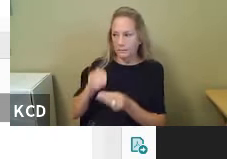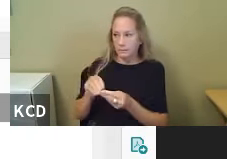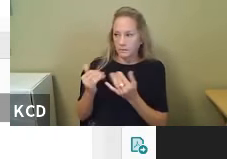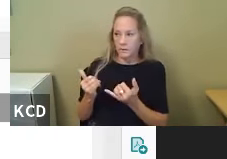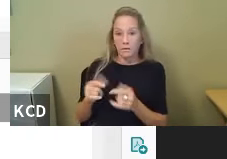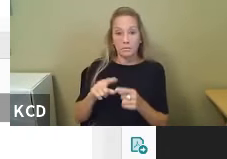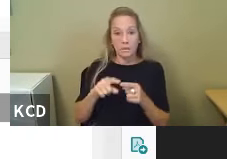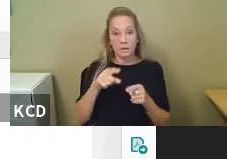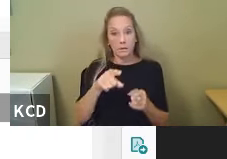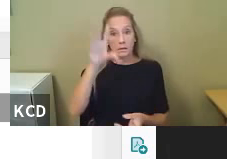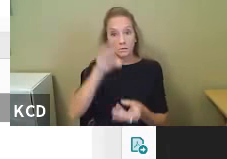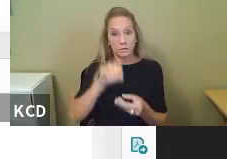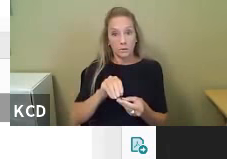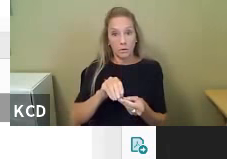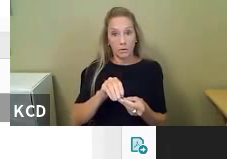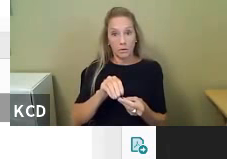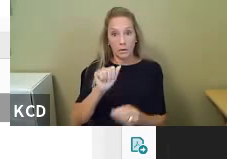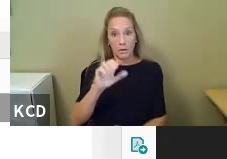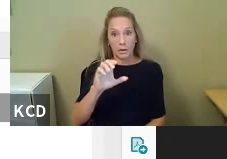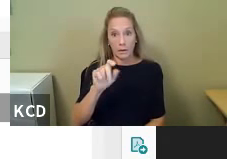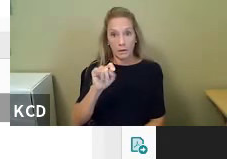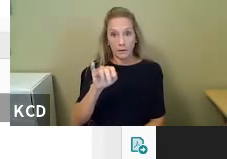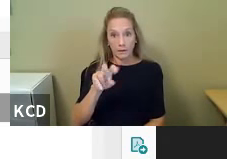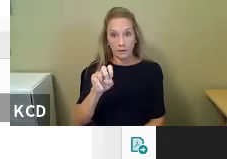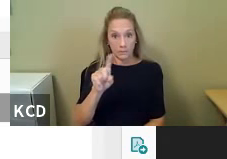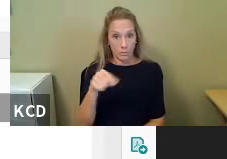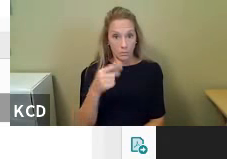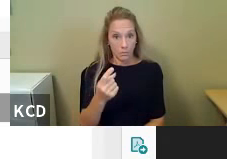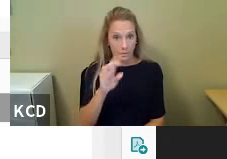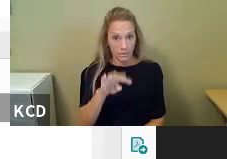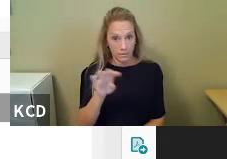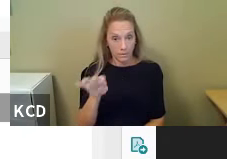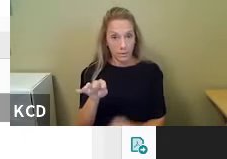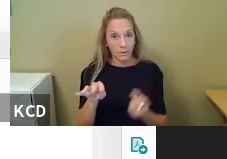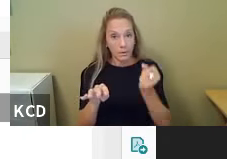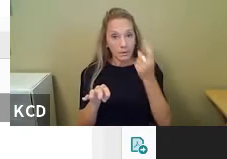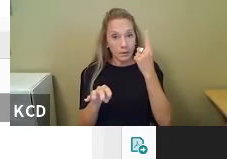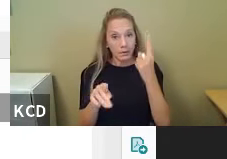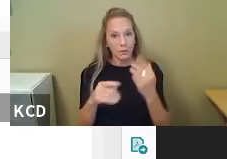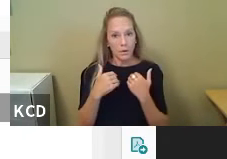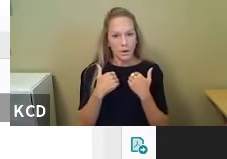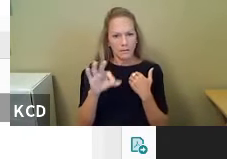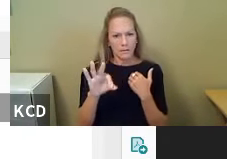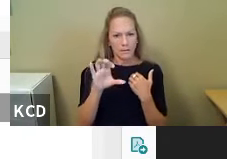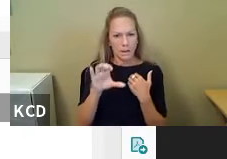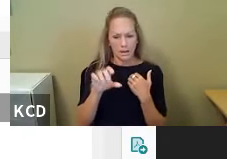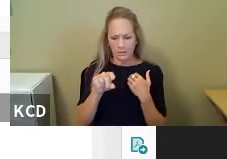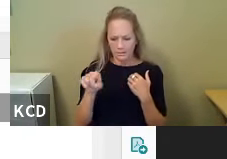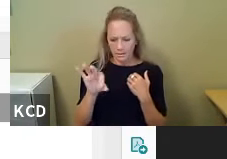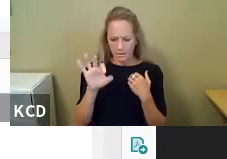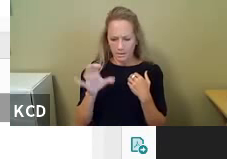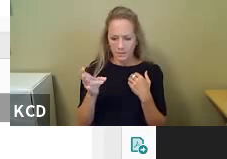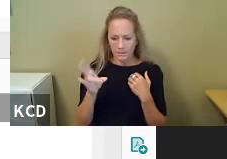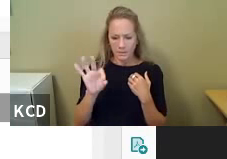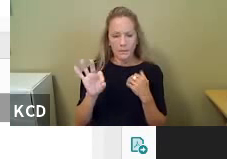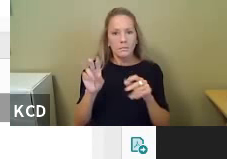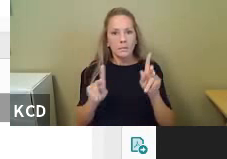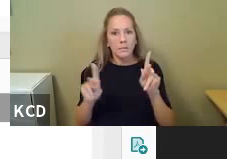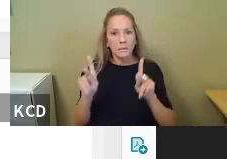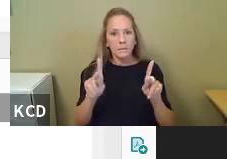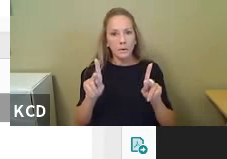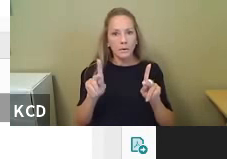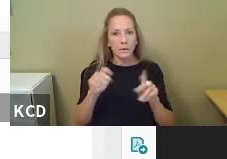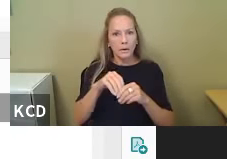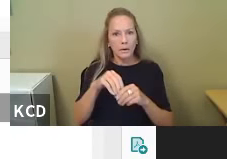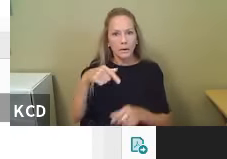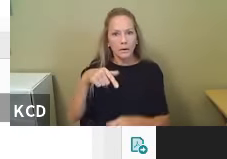total active cases is only 44. However, you have 979 people in